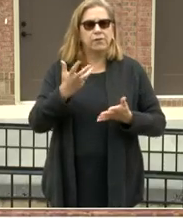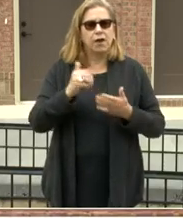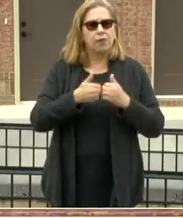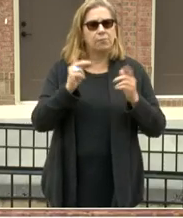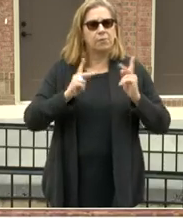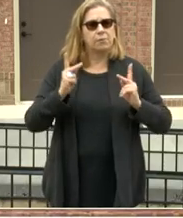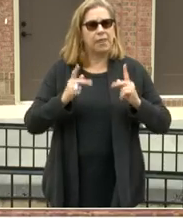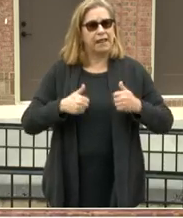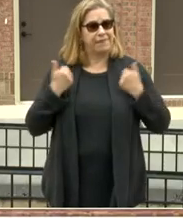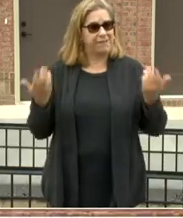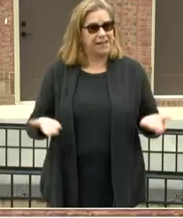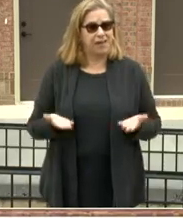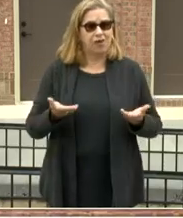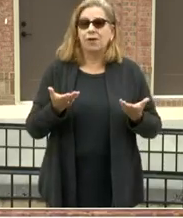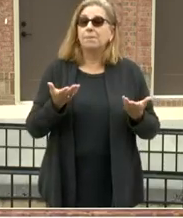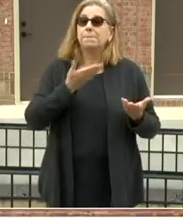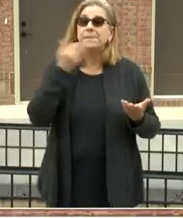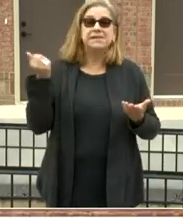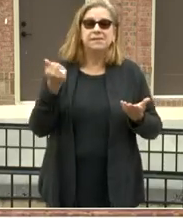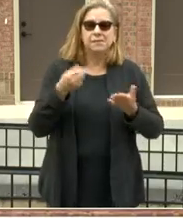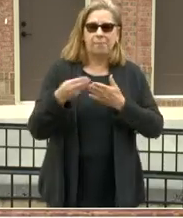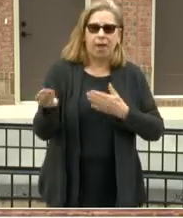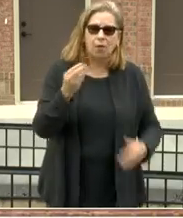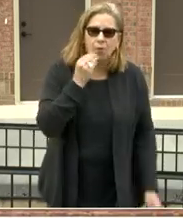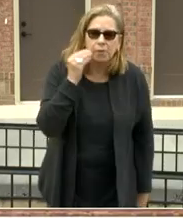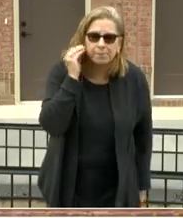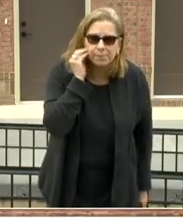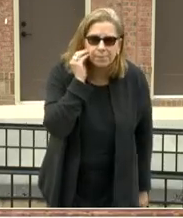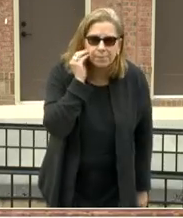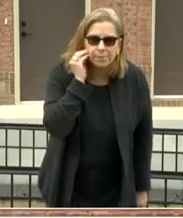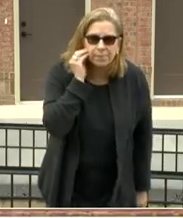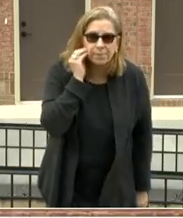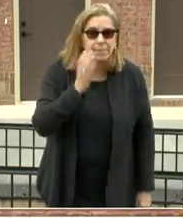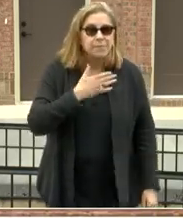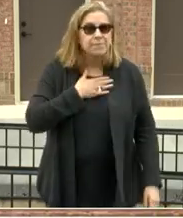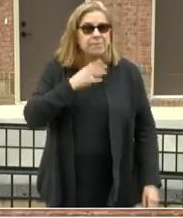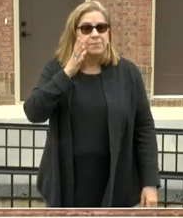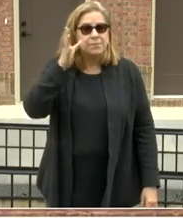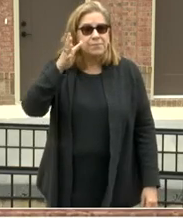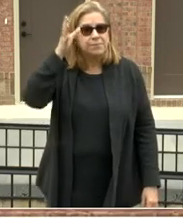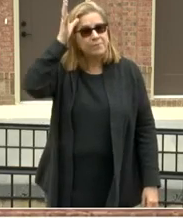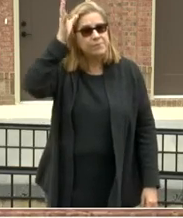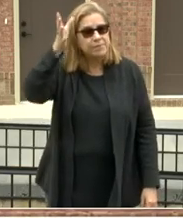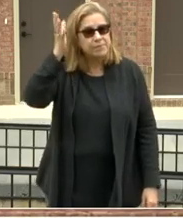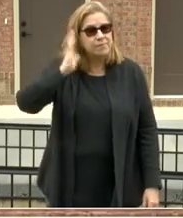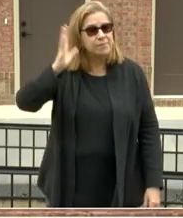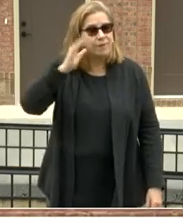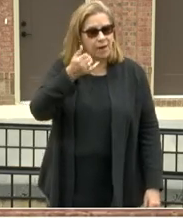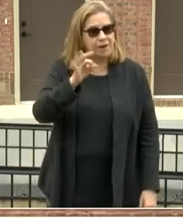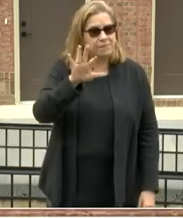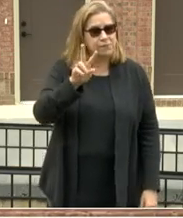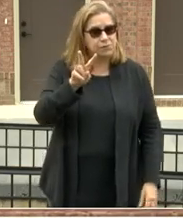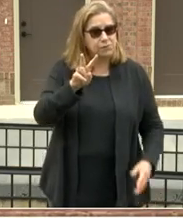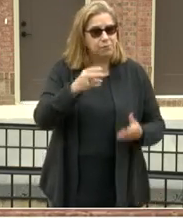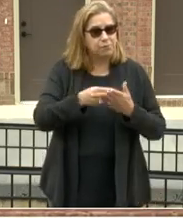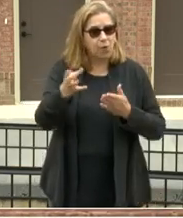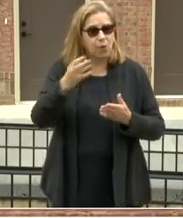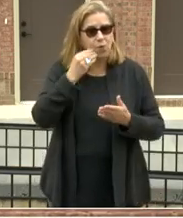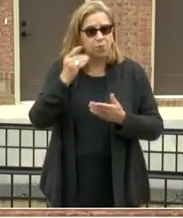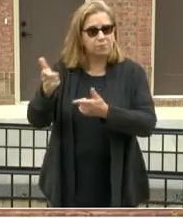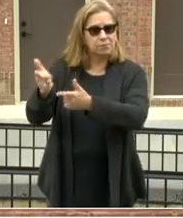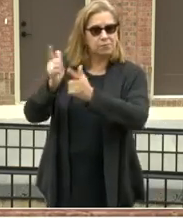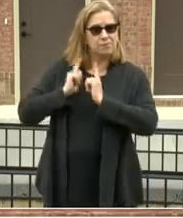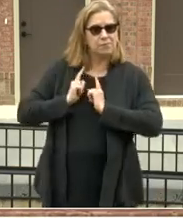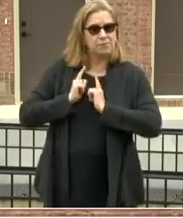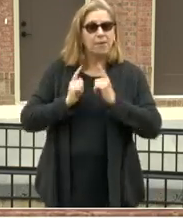live in a home that my grandparents bought back in 1952, and not far from here, my wife grew up at a home that